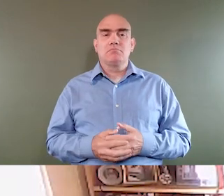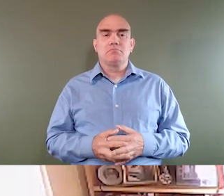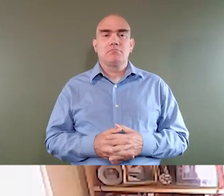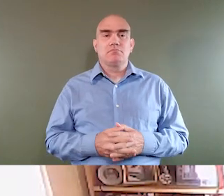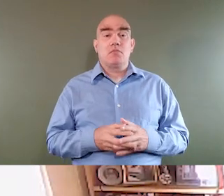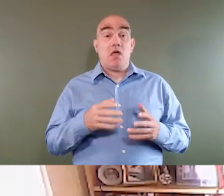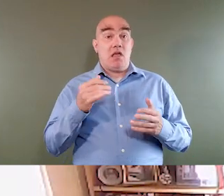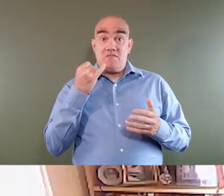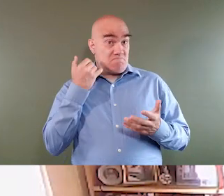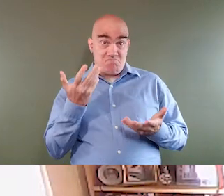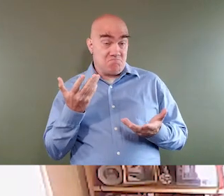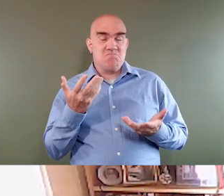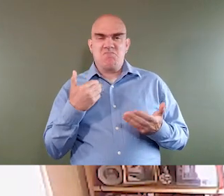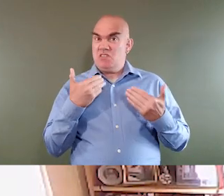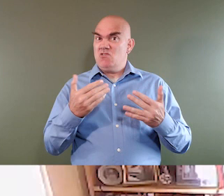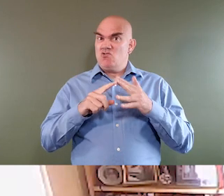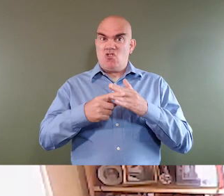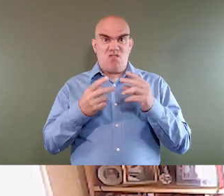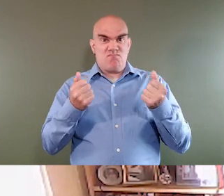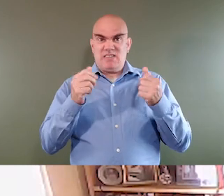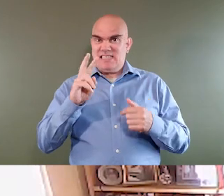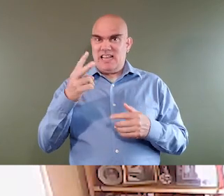we're going to move right into the second circuit.